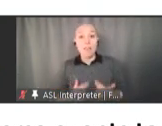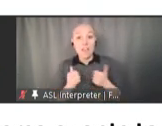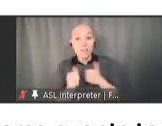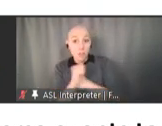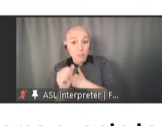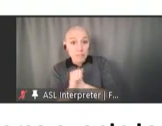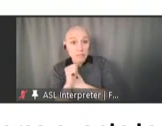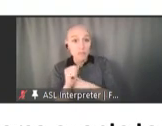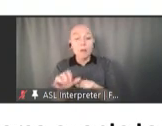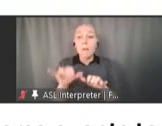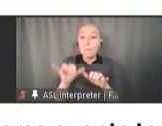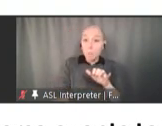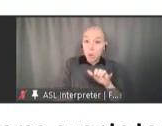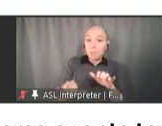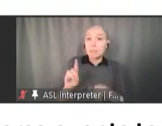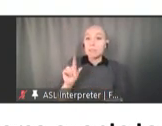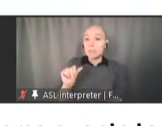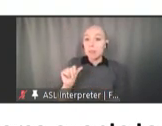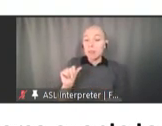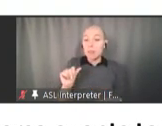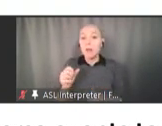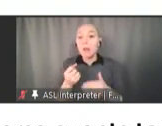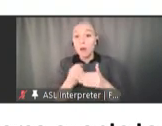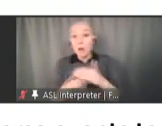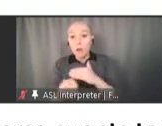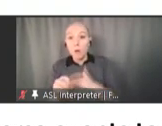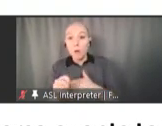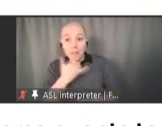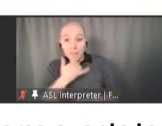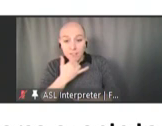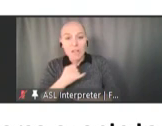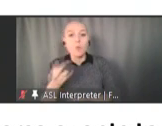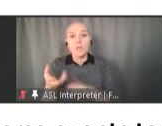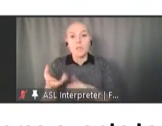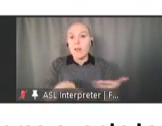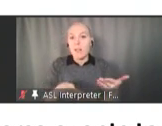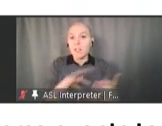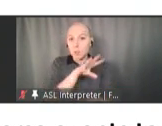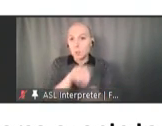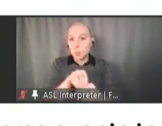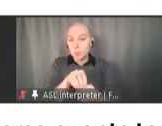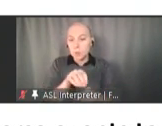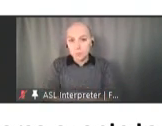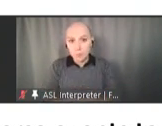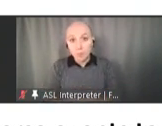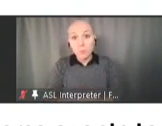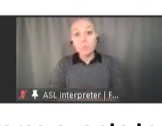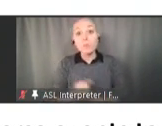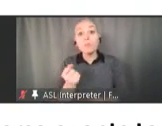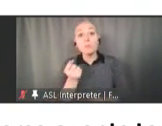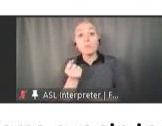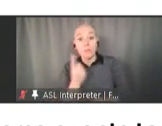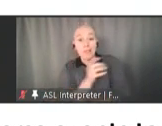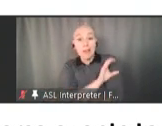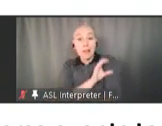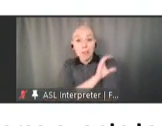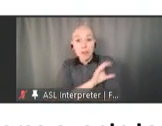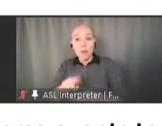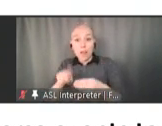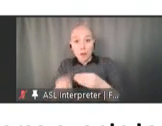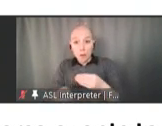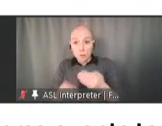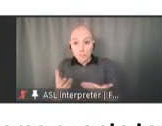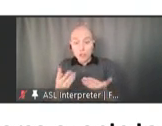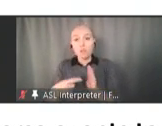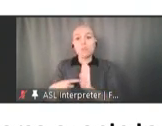congenital deformity or birth defect, or death. The clinical outcomes listed here reflect known,